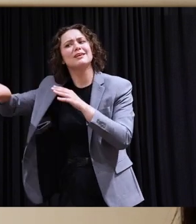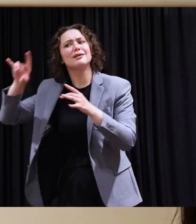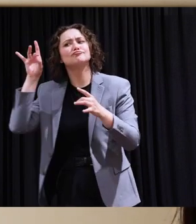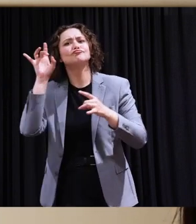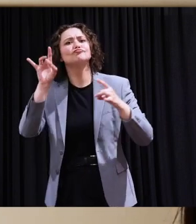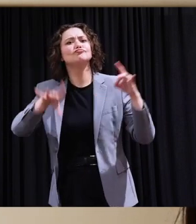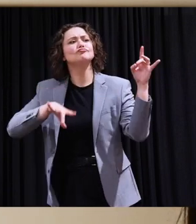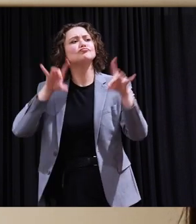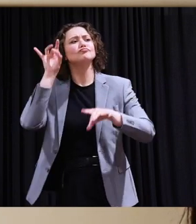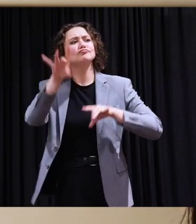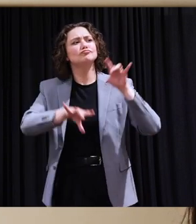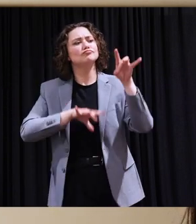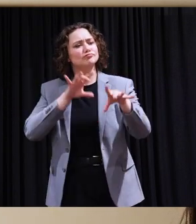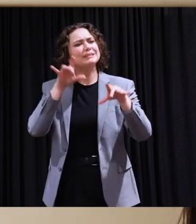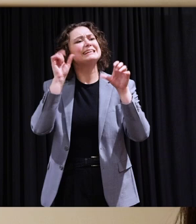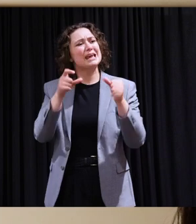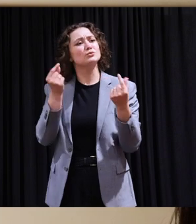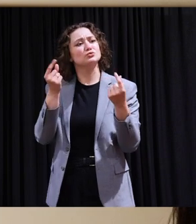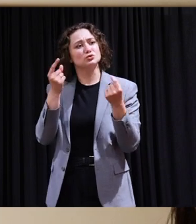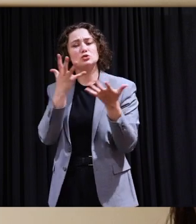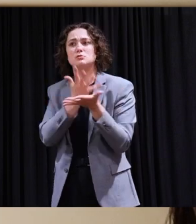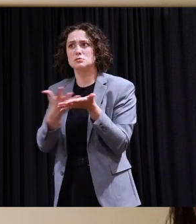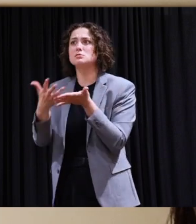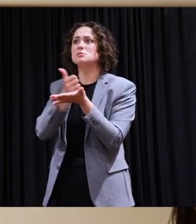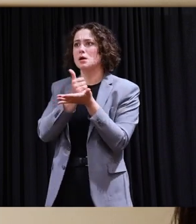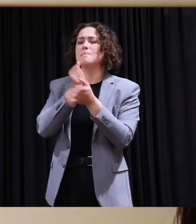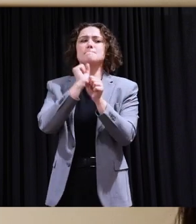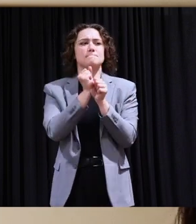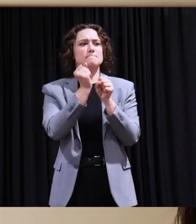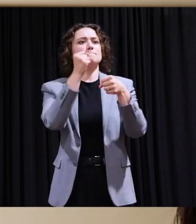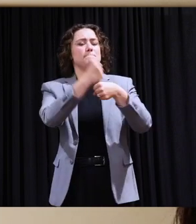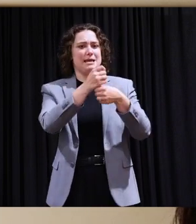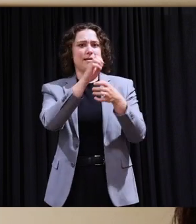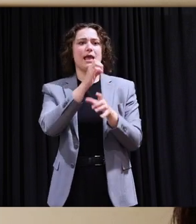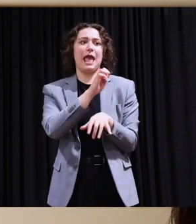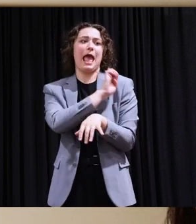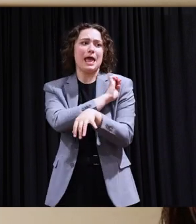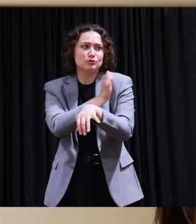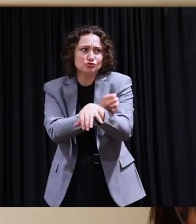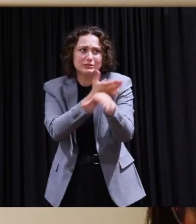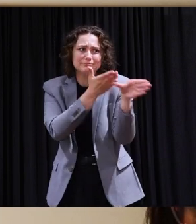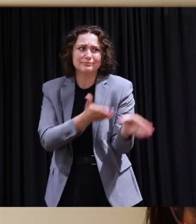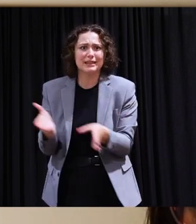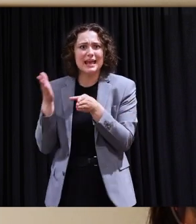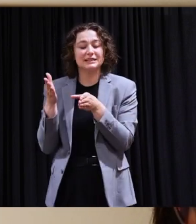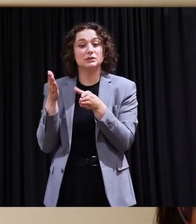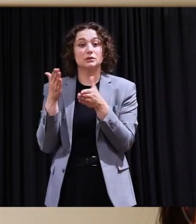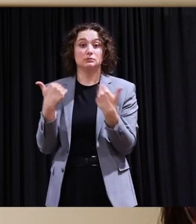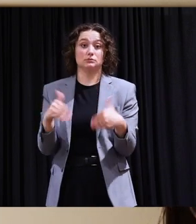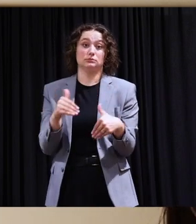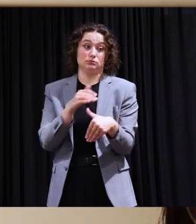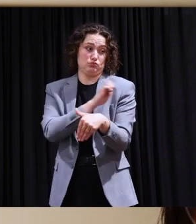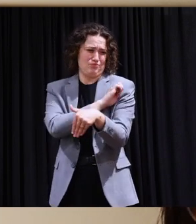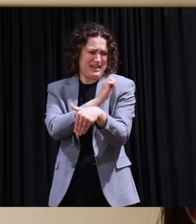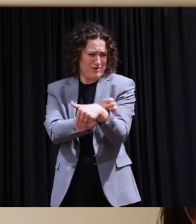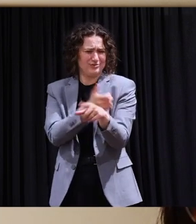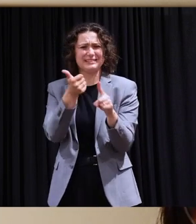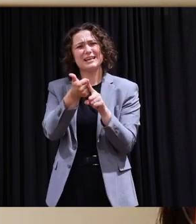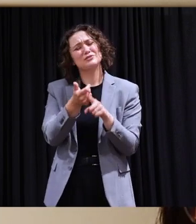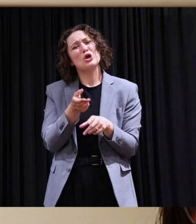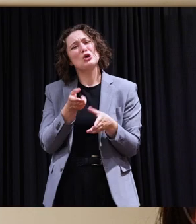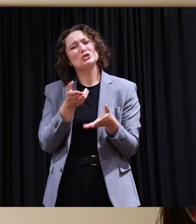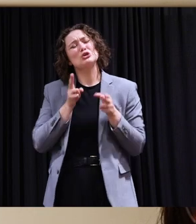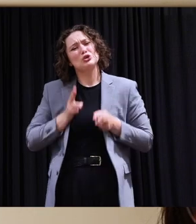put together climate plans, energy plans, helping to decrease the energy burden. Energy is a basic human right. It should not